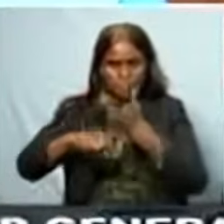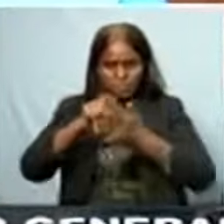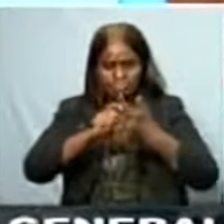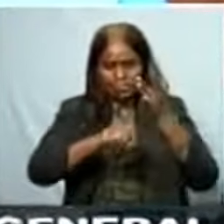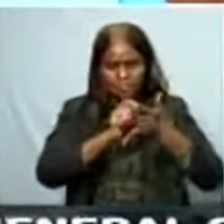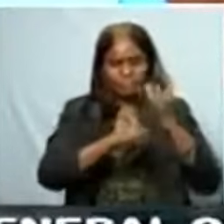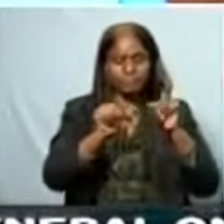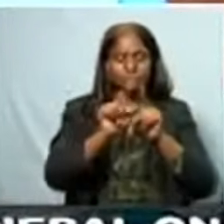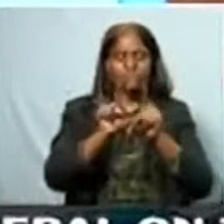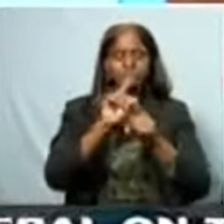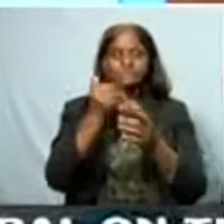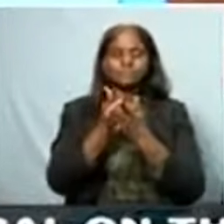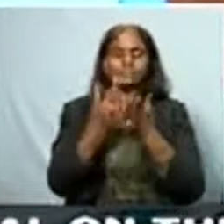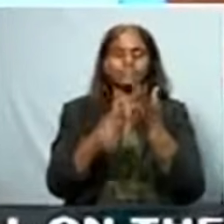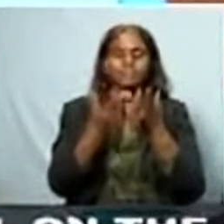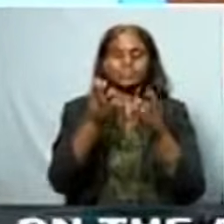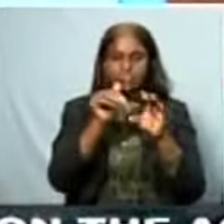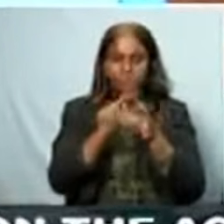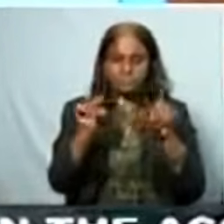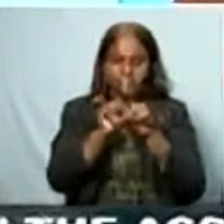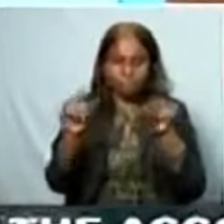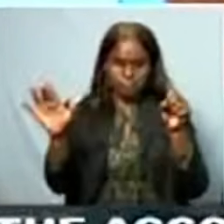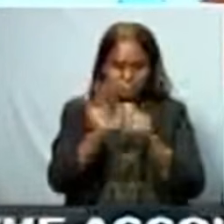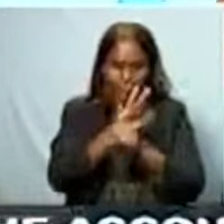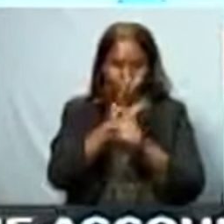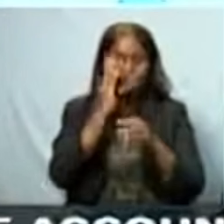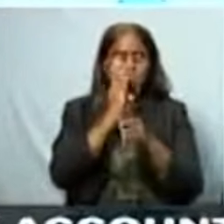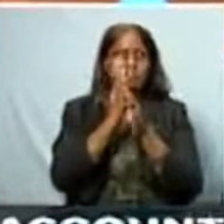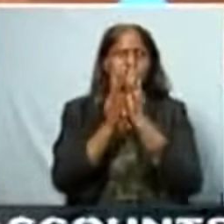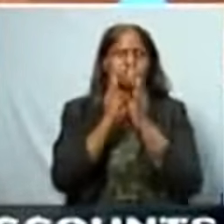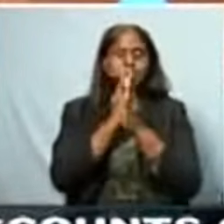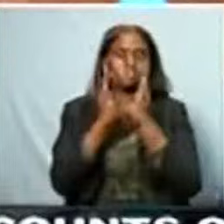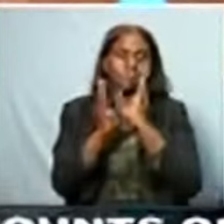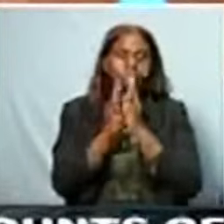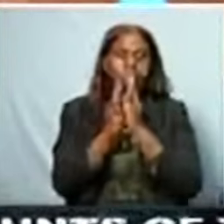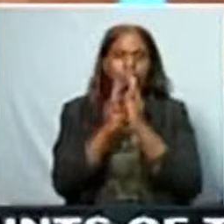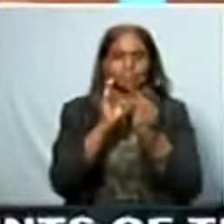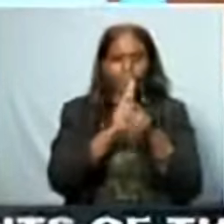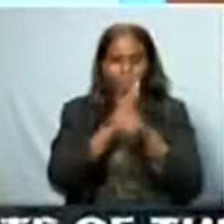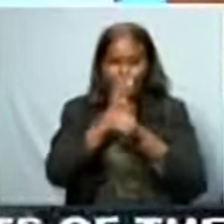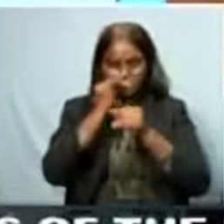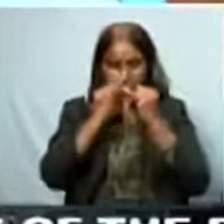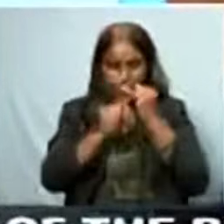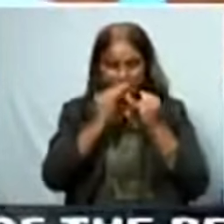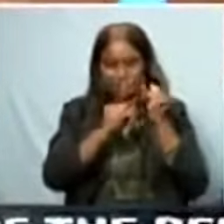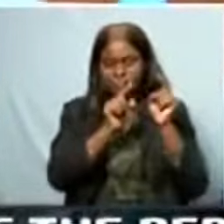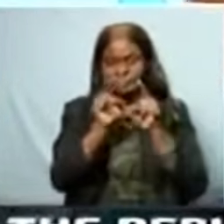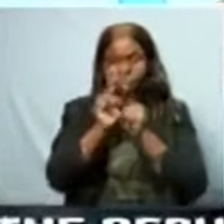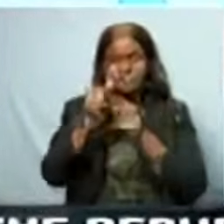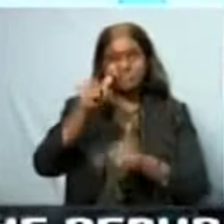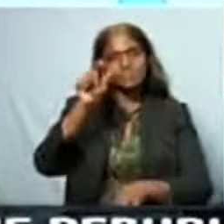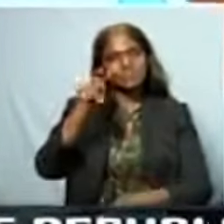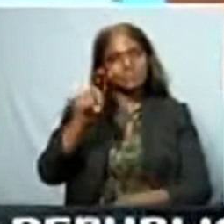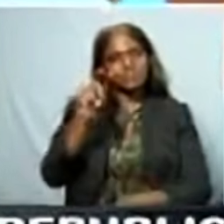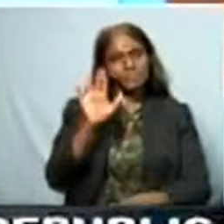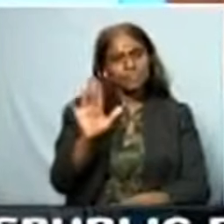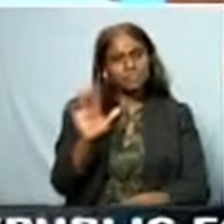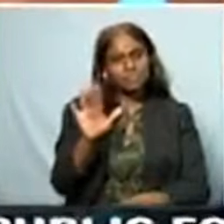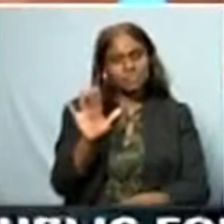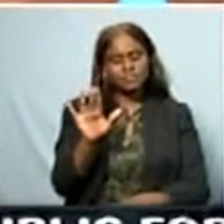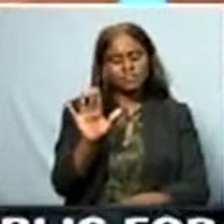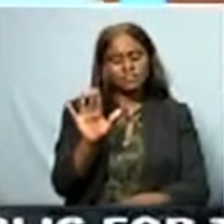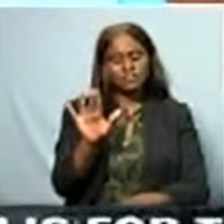were, in essence fully fledged contract. Then also you need to